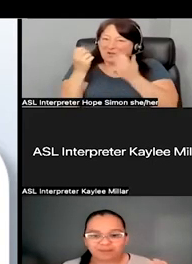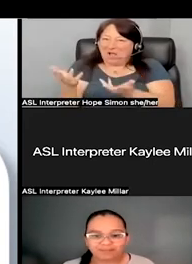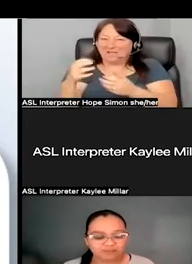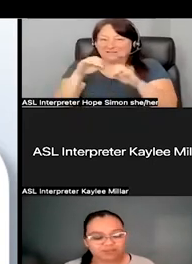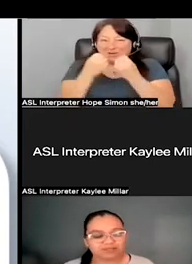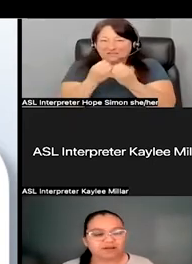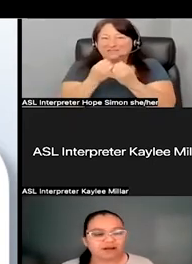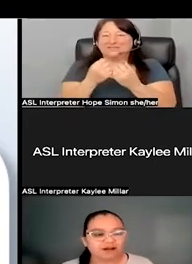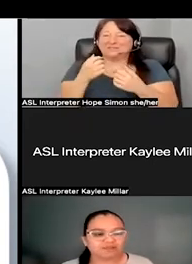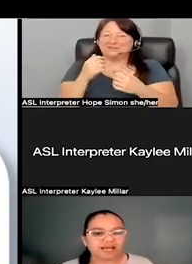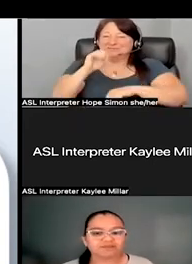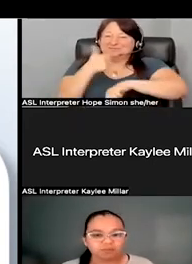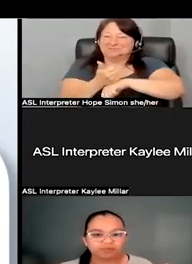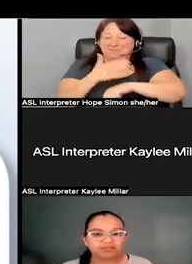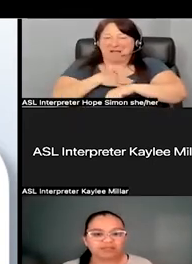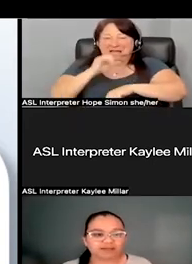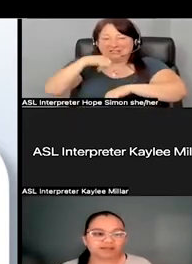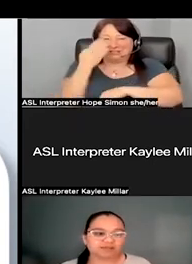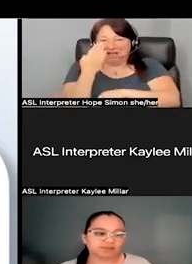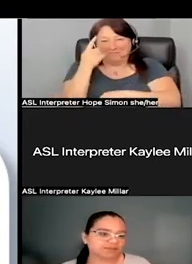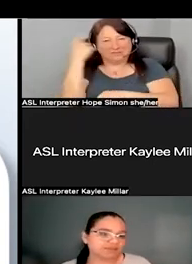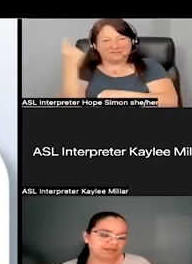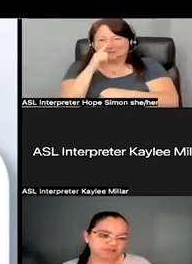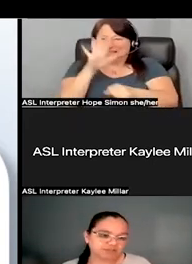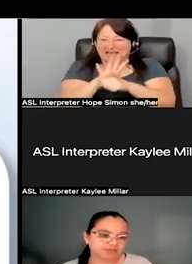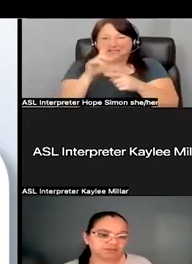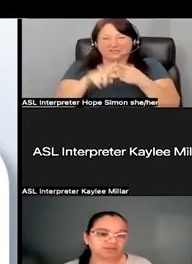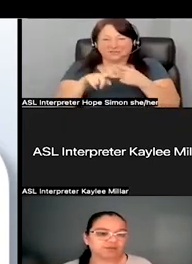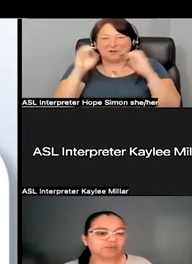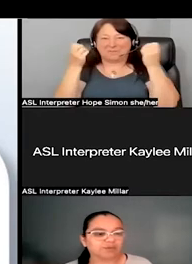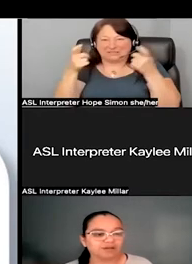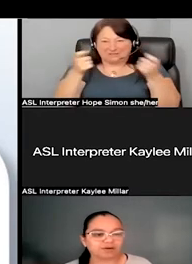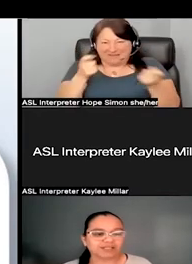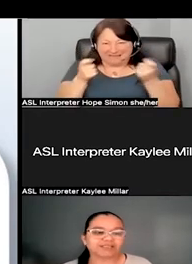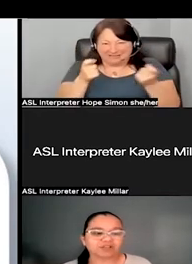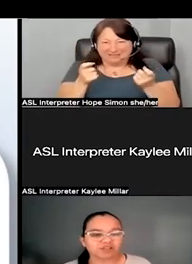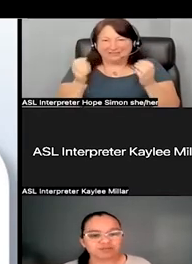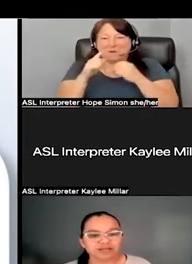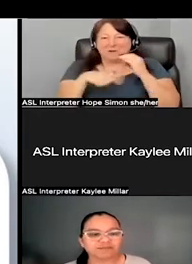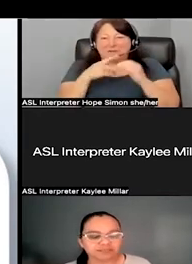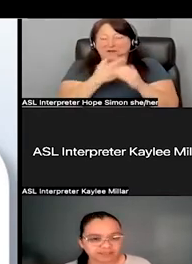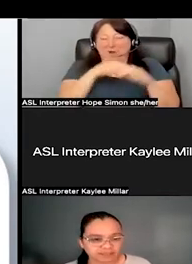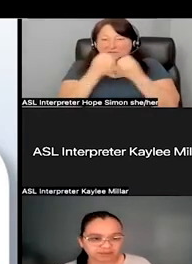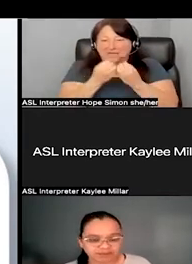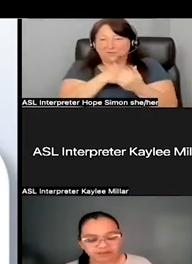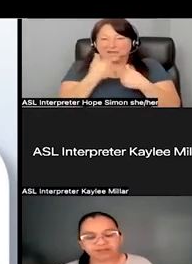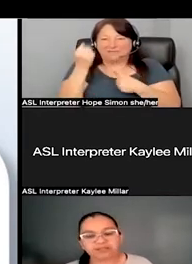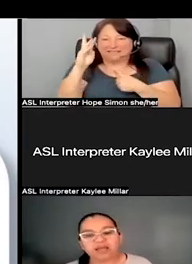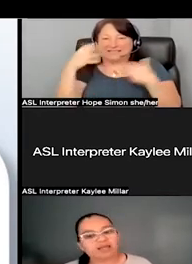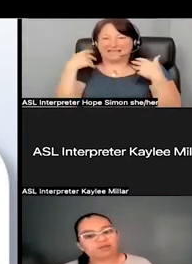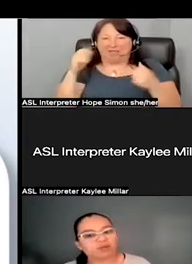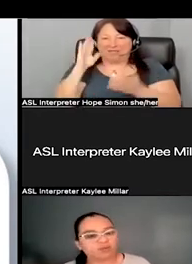build my position to have someone really dedicated to emergency management. So a little bit more about our organization. We have 16 health